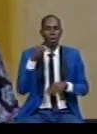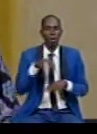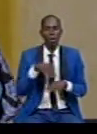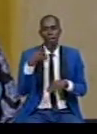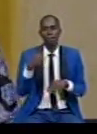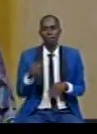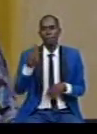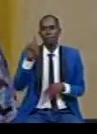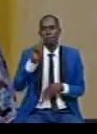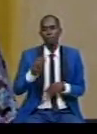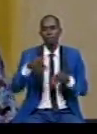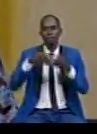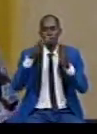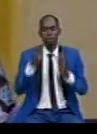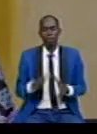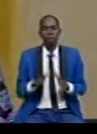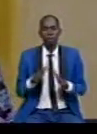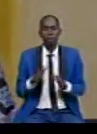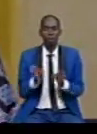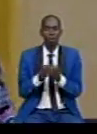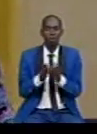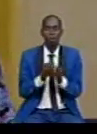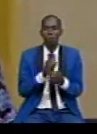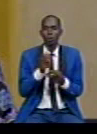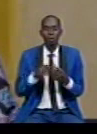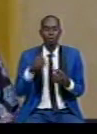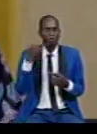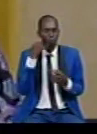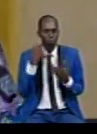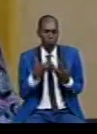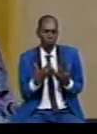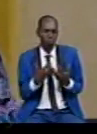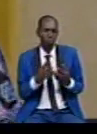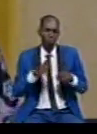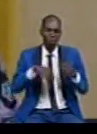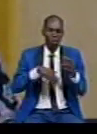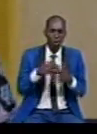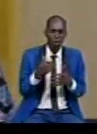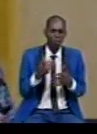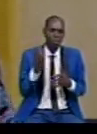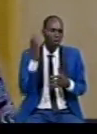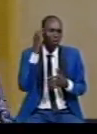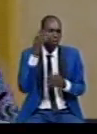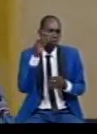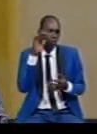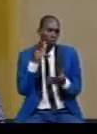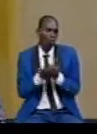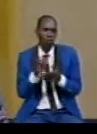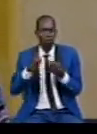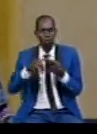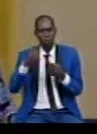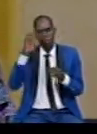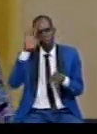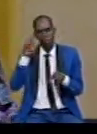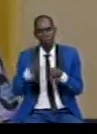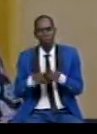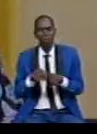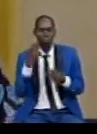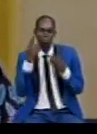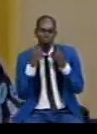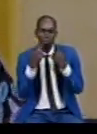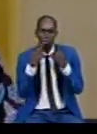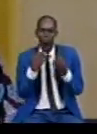meeting when my phone rang. I went outside. I heard the wife crying. I said, Angus, what happened? He said